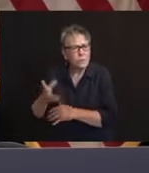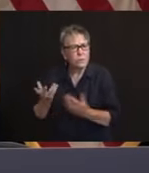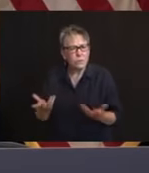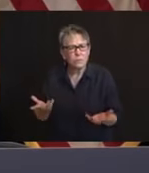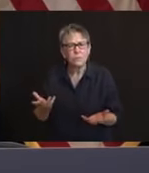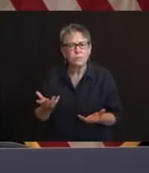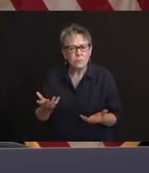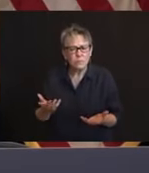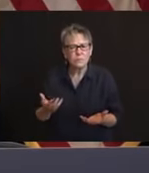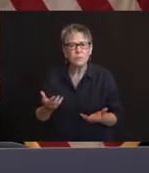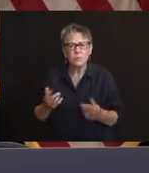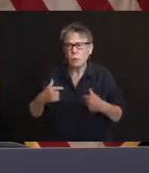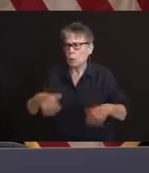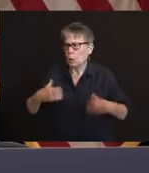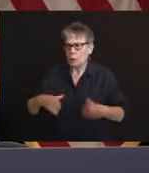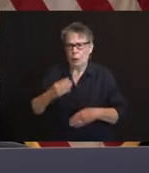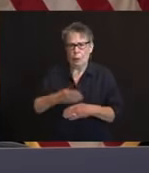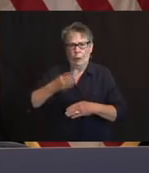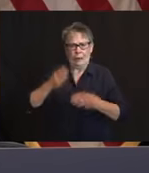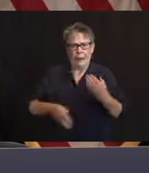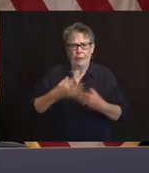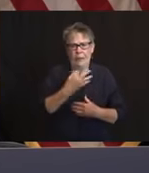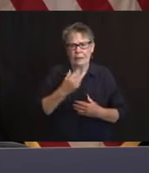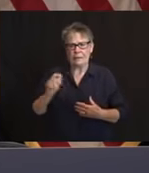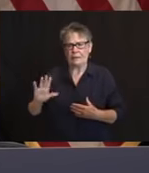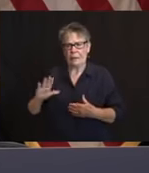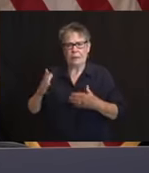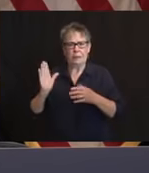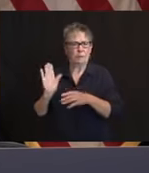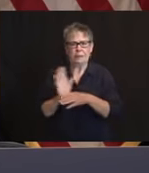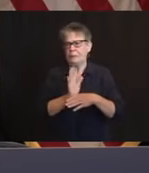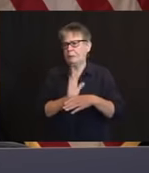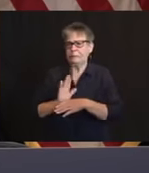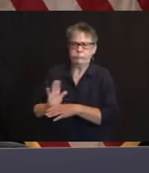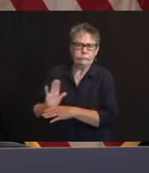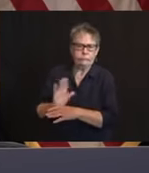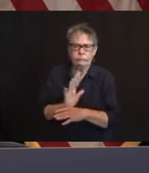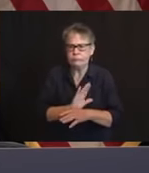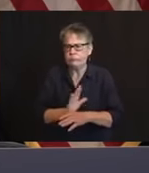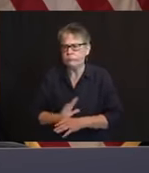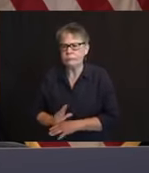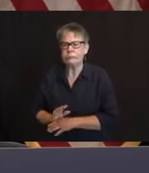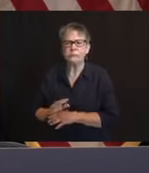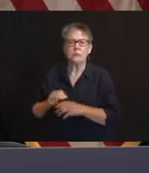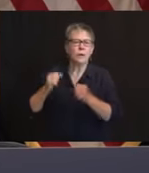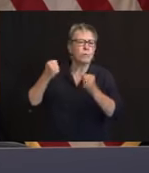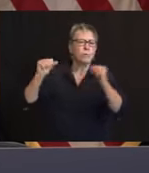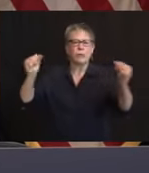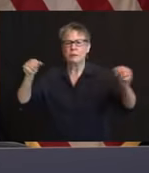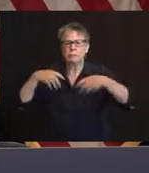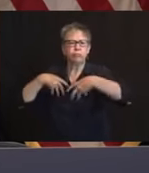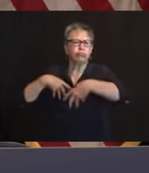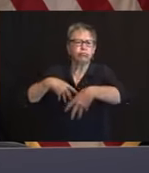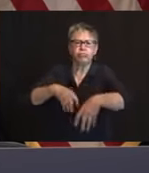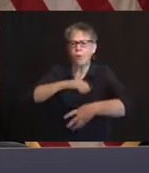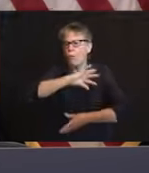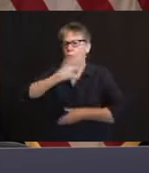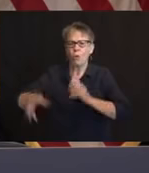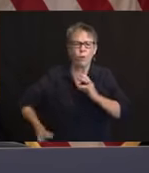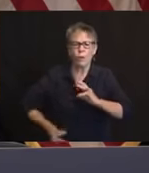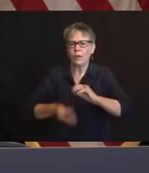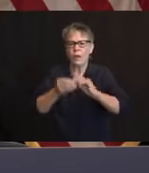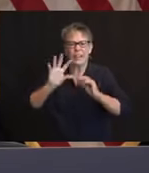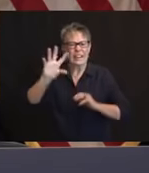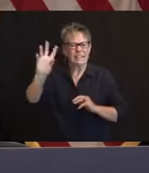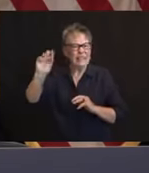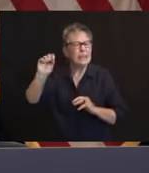had each one of those end peacefully. Beaches and parks, no reported issues. We did have an EO violation